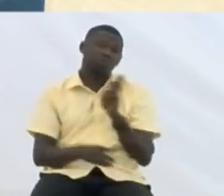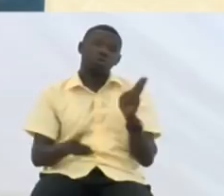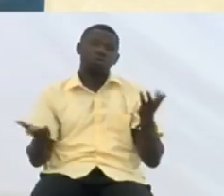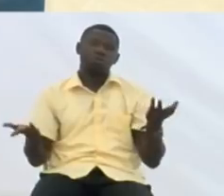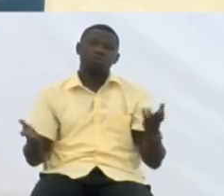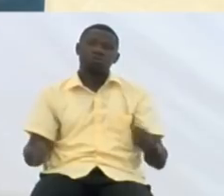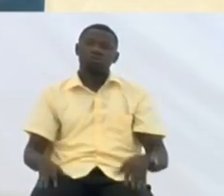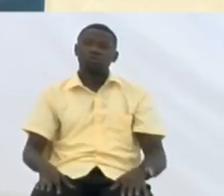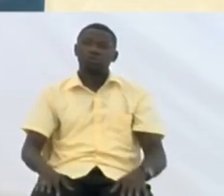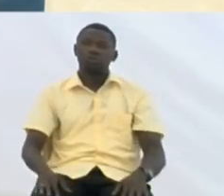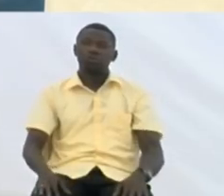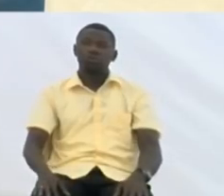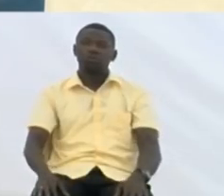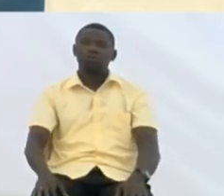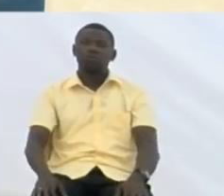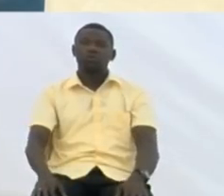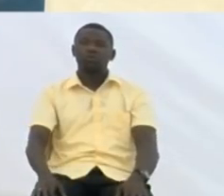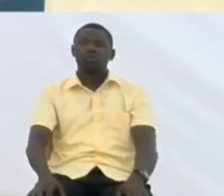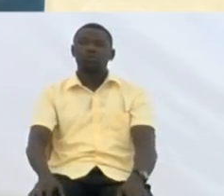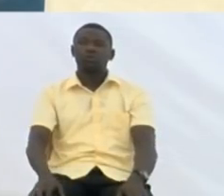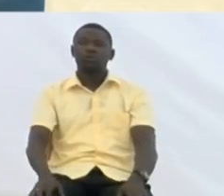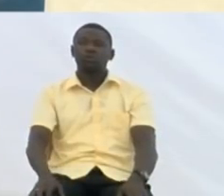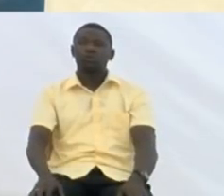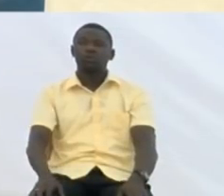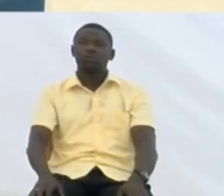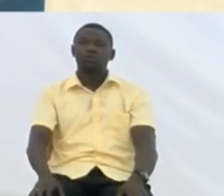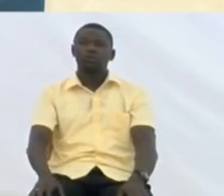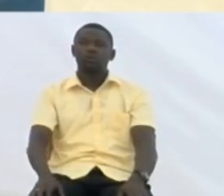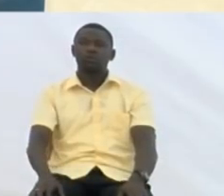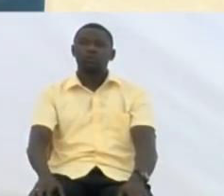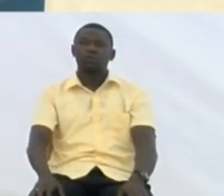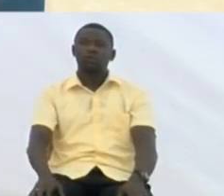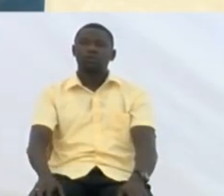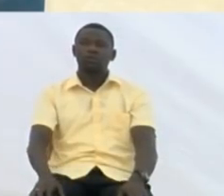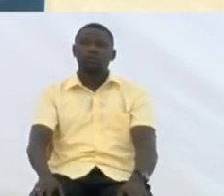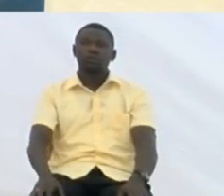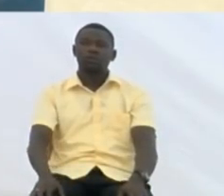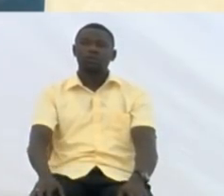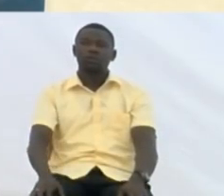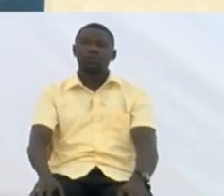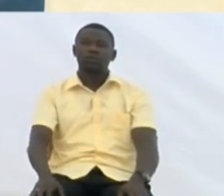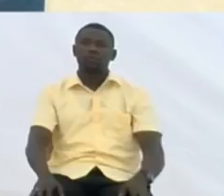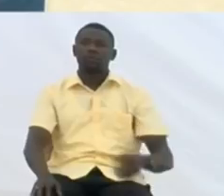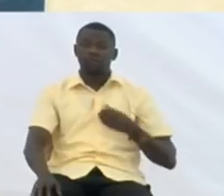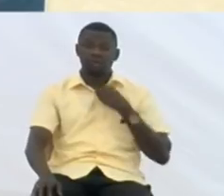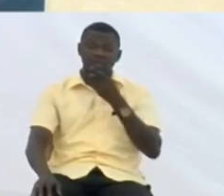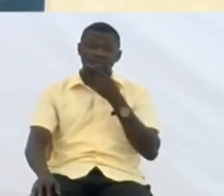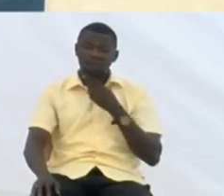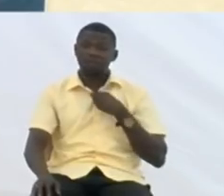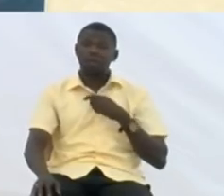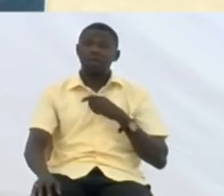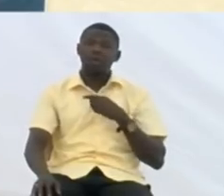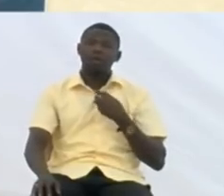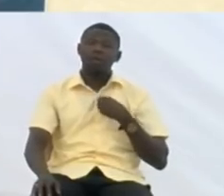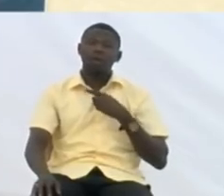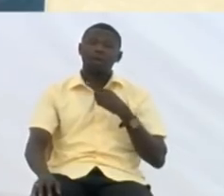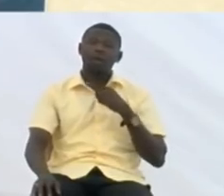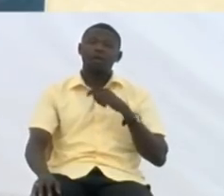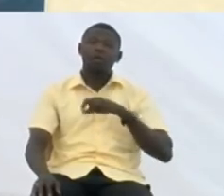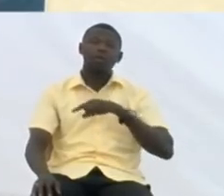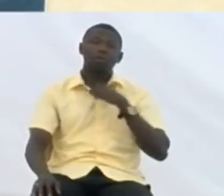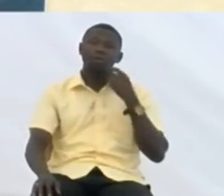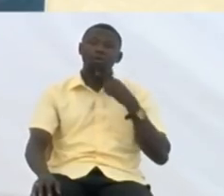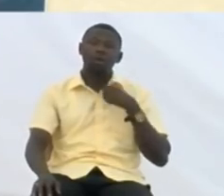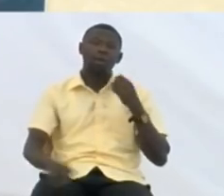I said, one person's mother's marriage is not better than everyone's. Ngonte kilim bate futu la no jamburbe. My